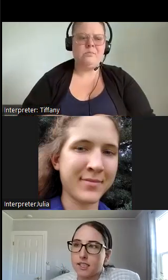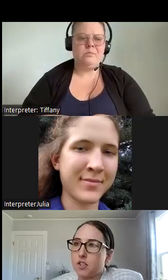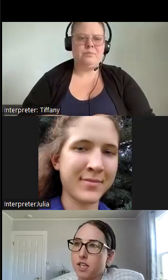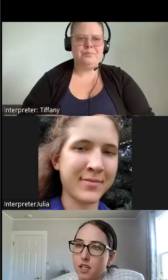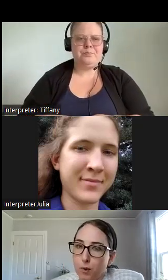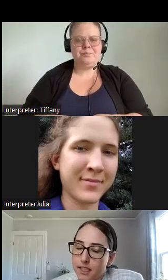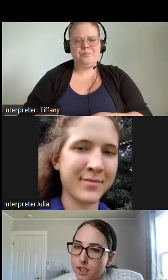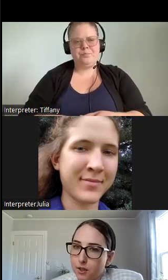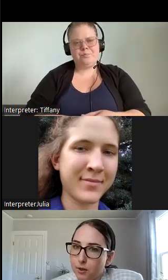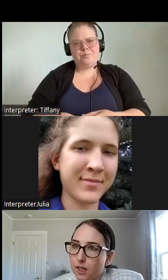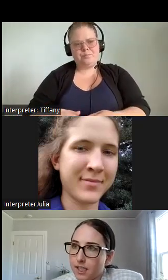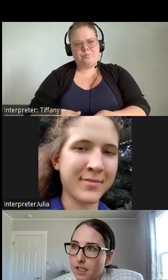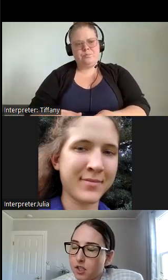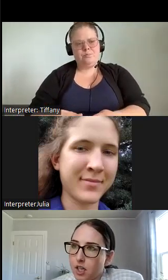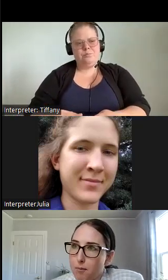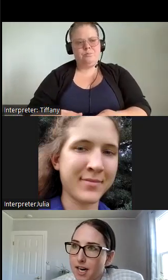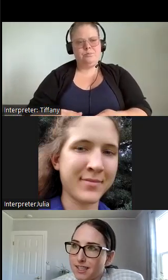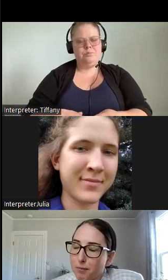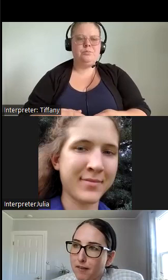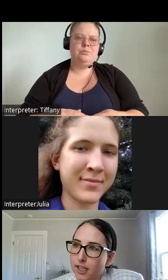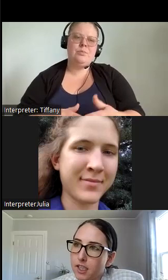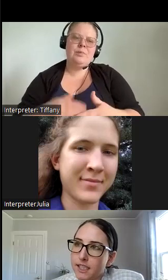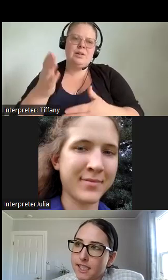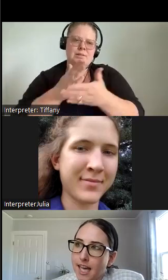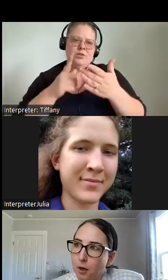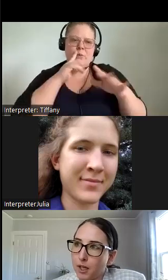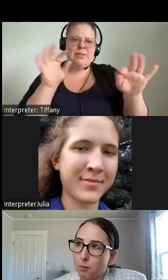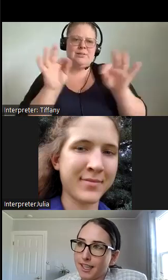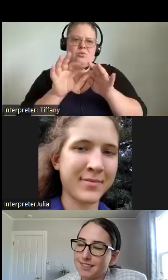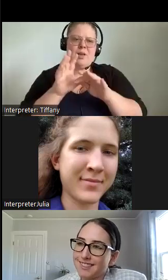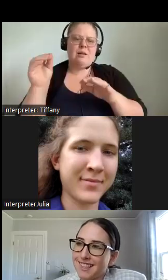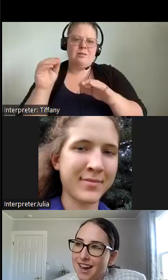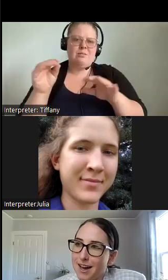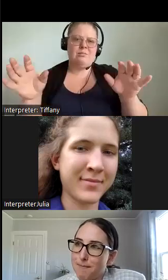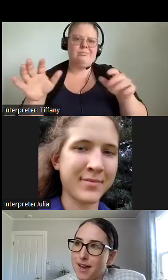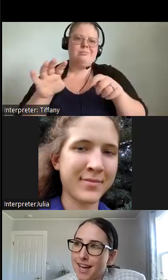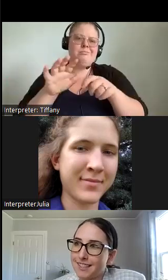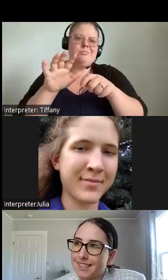The next section that applies to essential and comprehensive providers is equity plans.